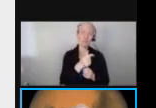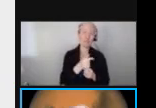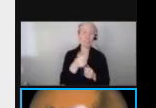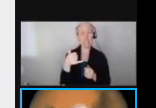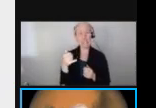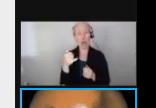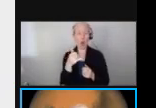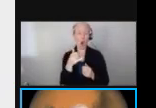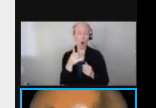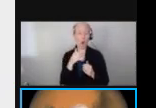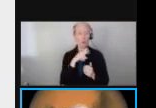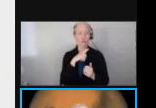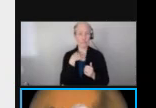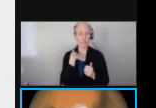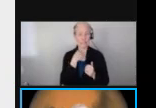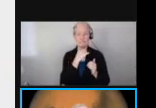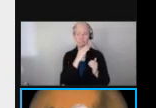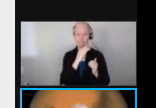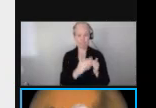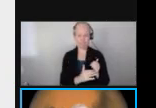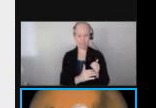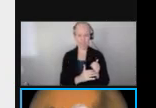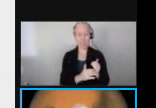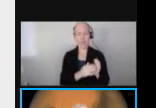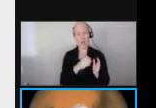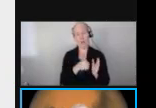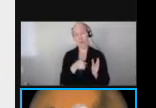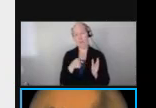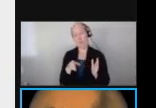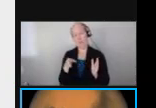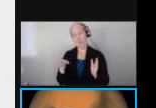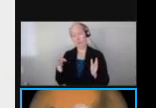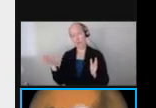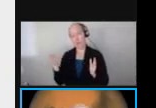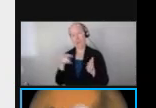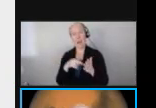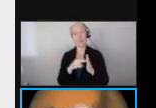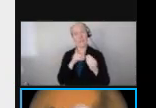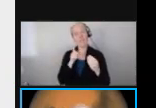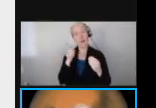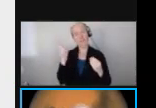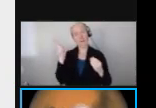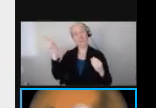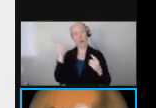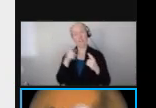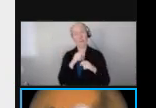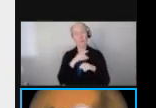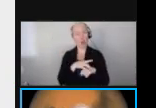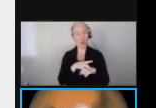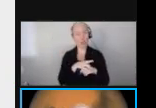risks. And as we move towards the right, we get further away from Earth and longer duration. So we